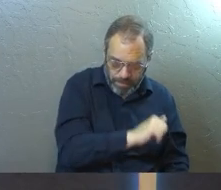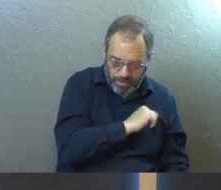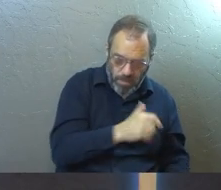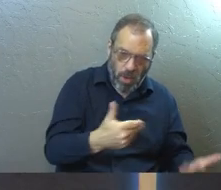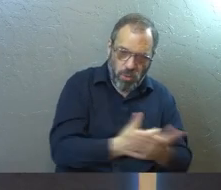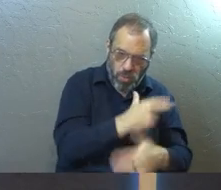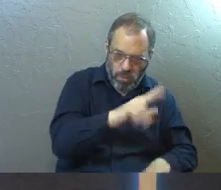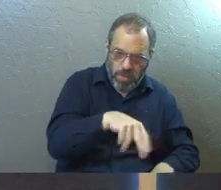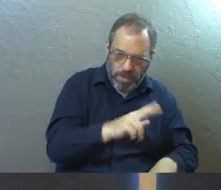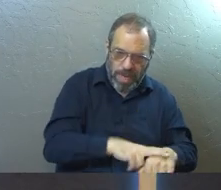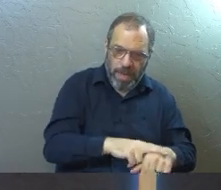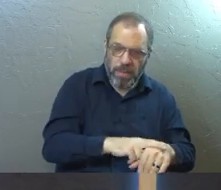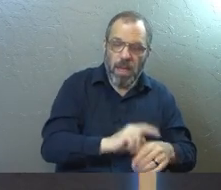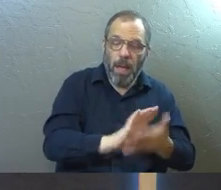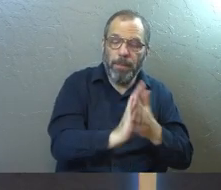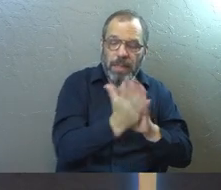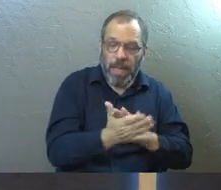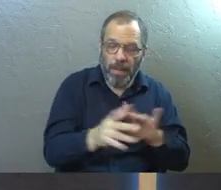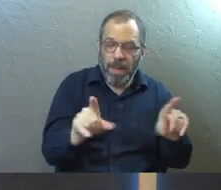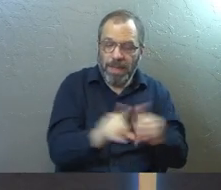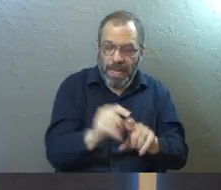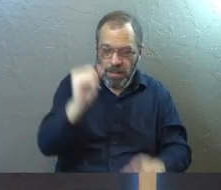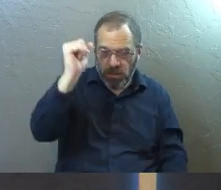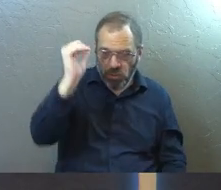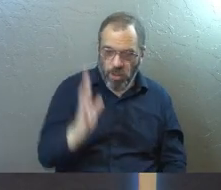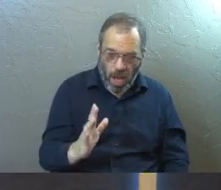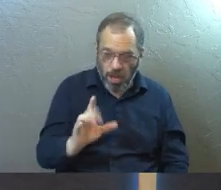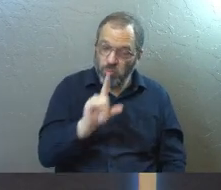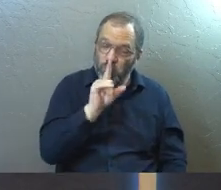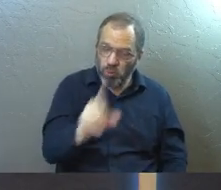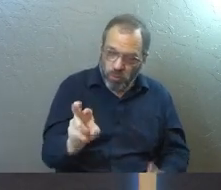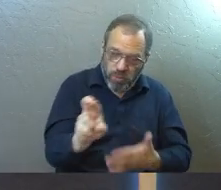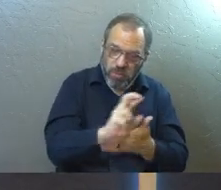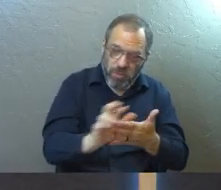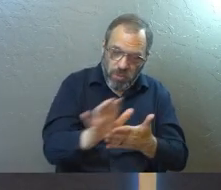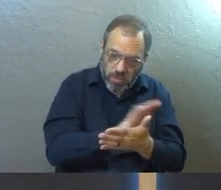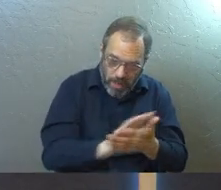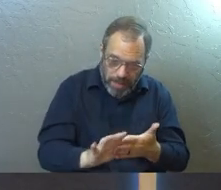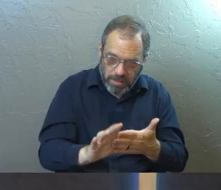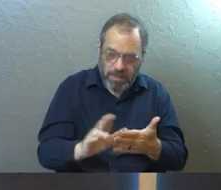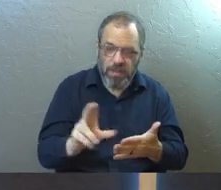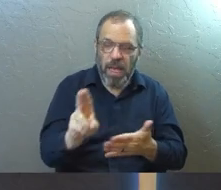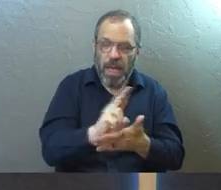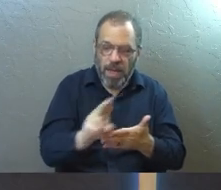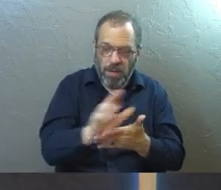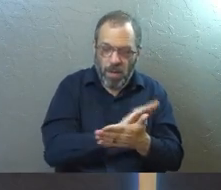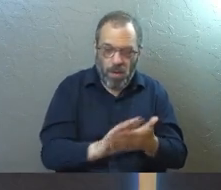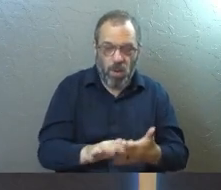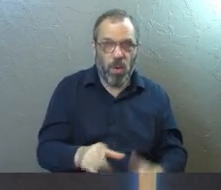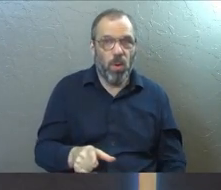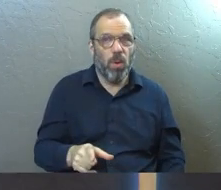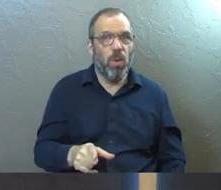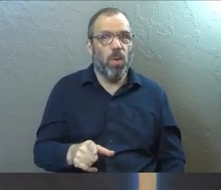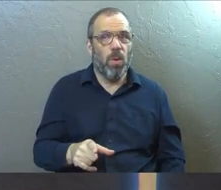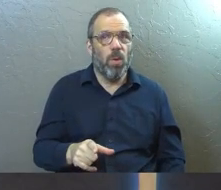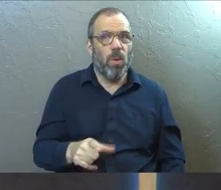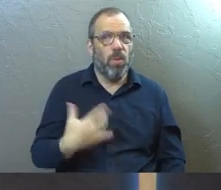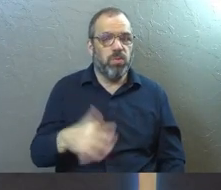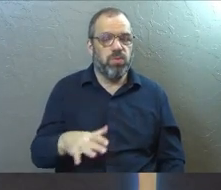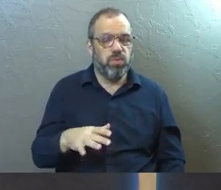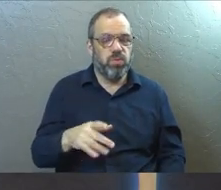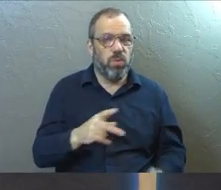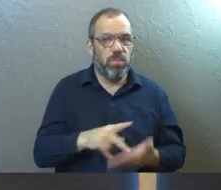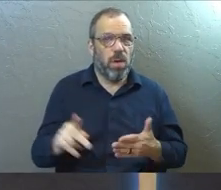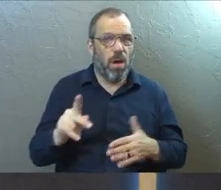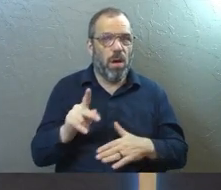on your new nature, created to be like God, truly righteous and holy. This is a big call from Paul right